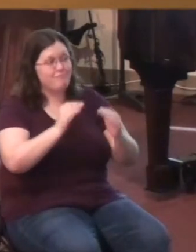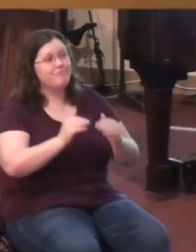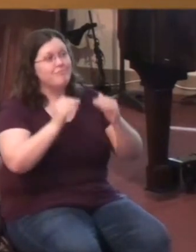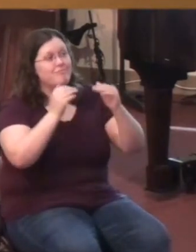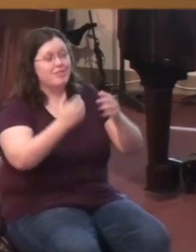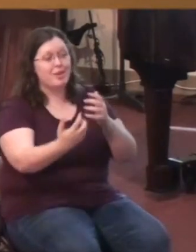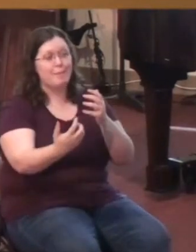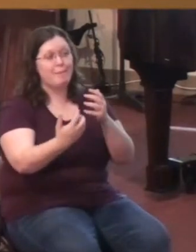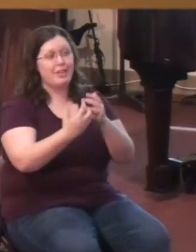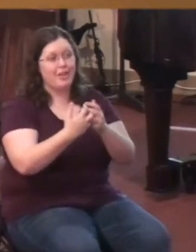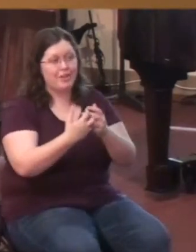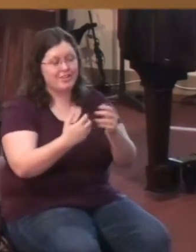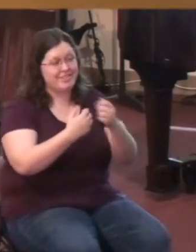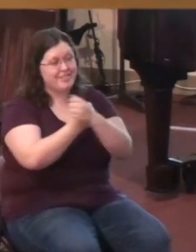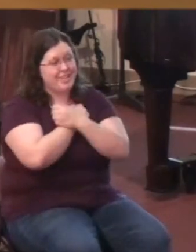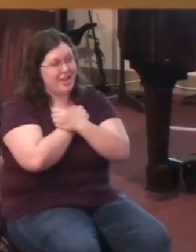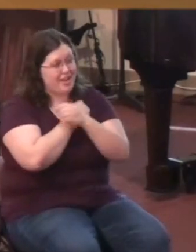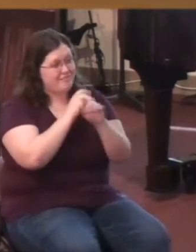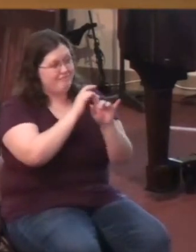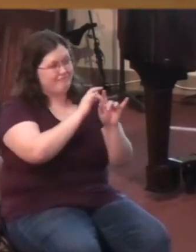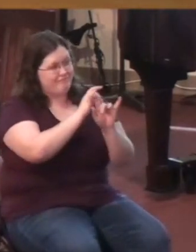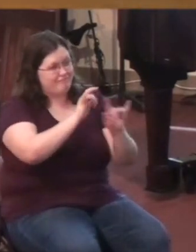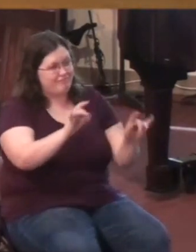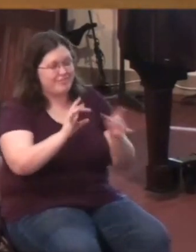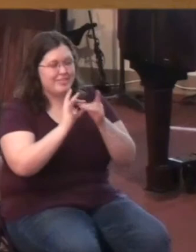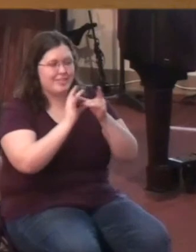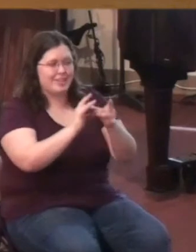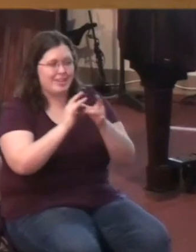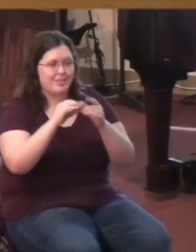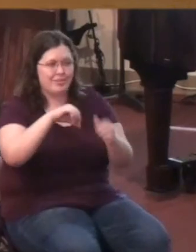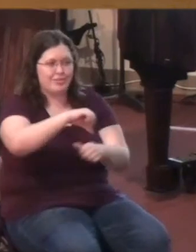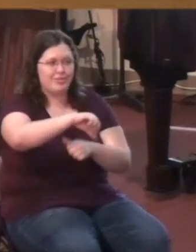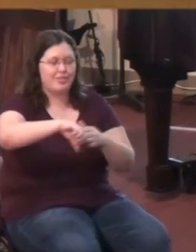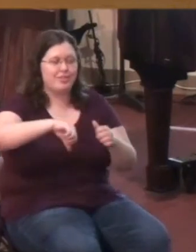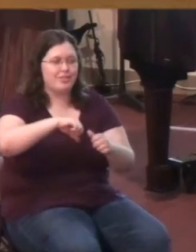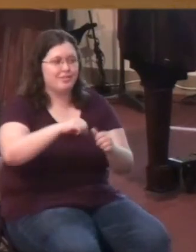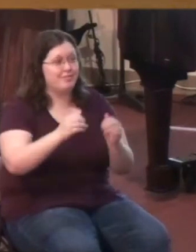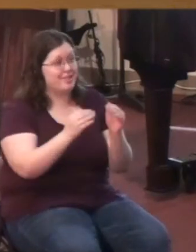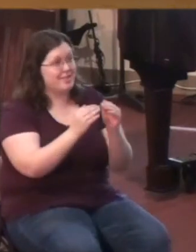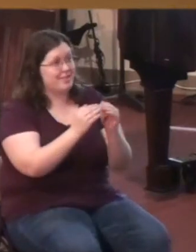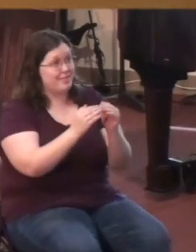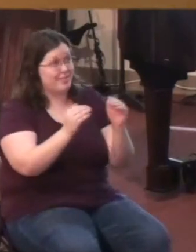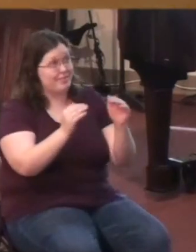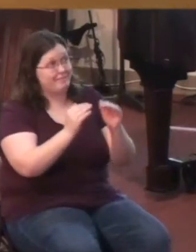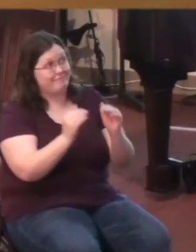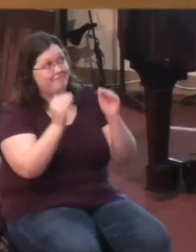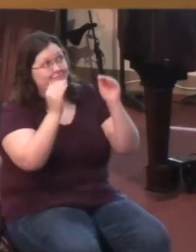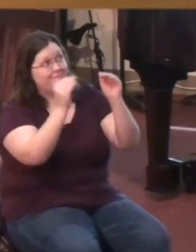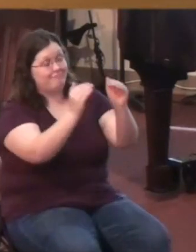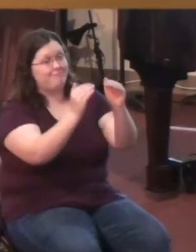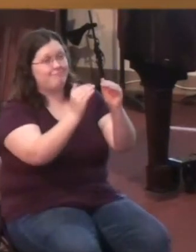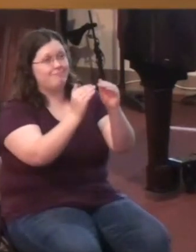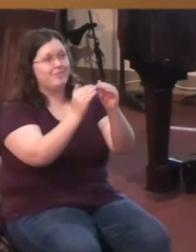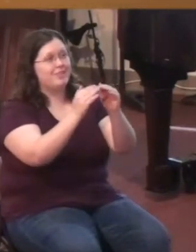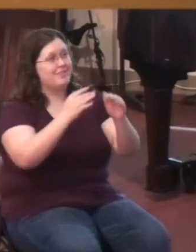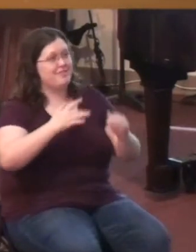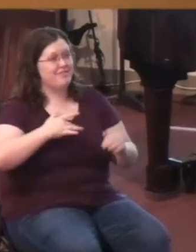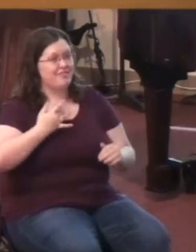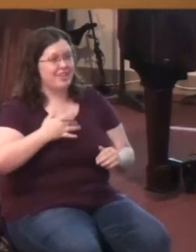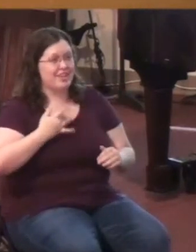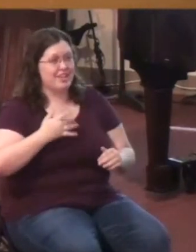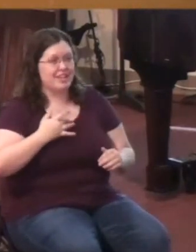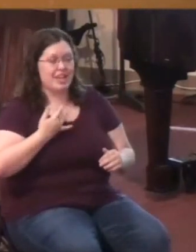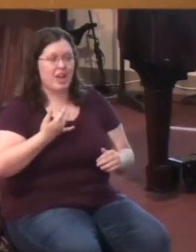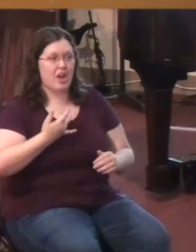belonging and loving and being connected to one another. And we meet that need, and then we climb up to the next one, which is a feeling of